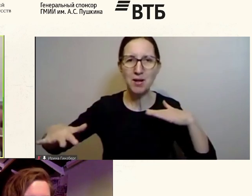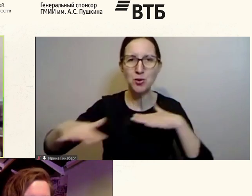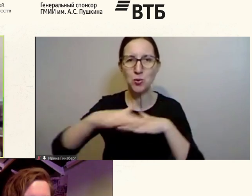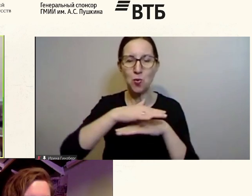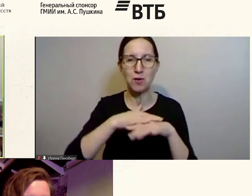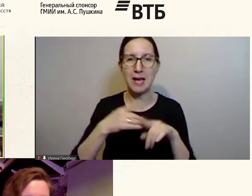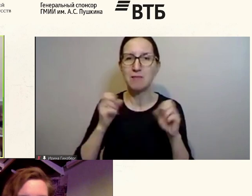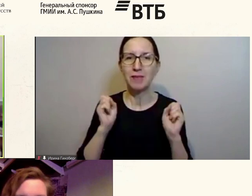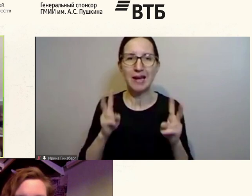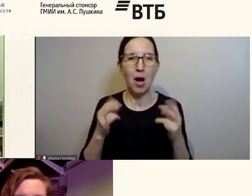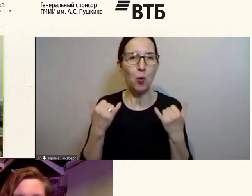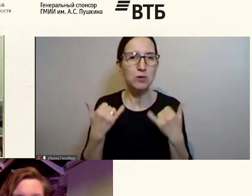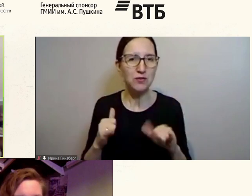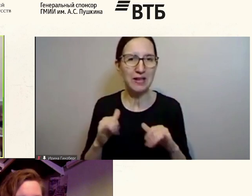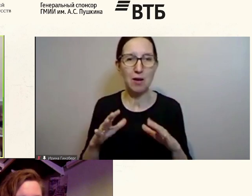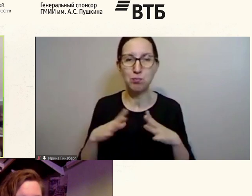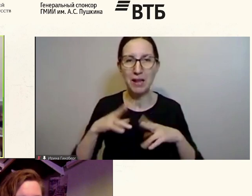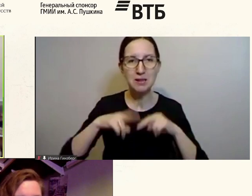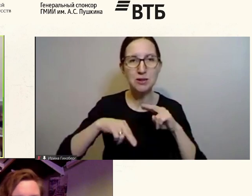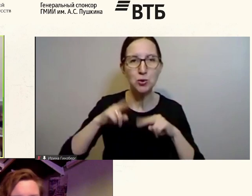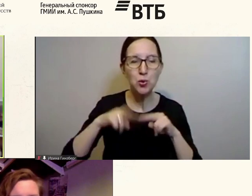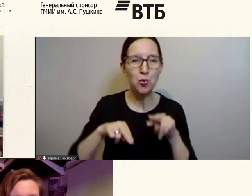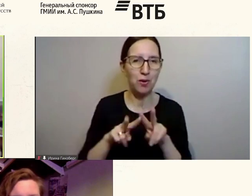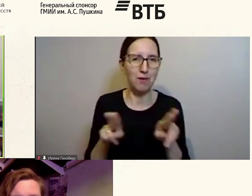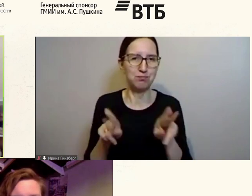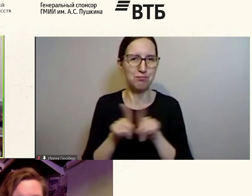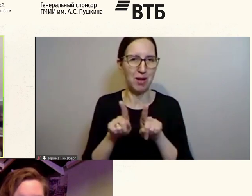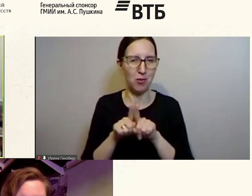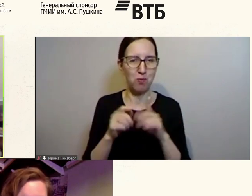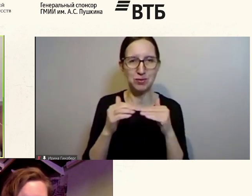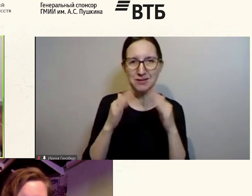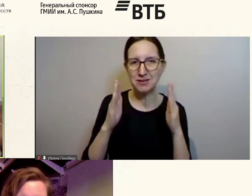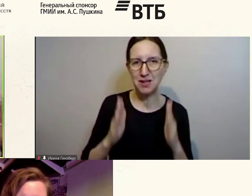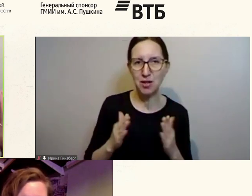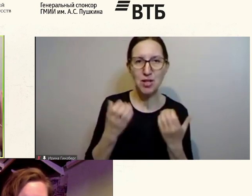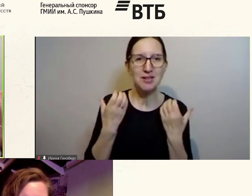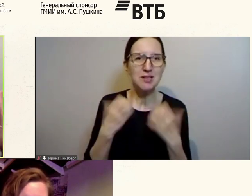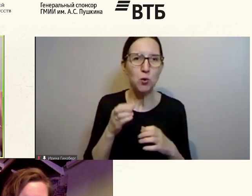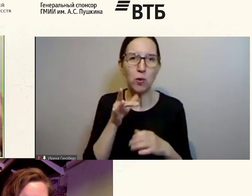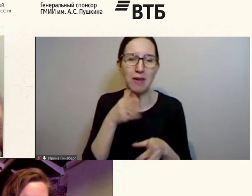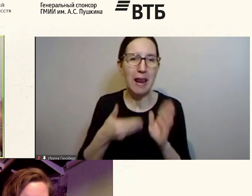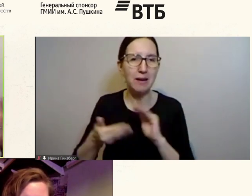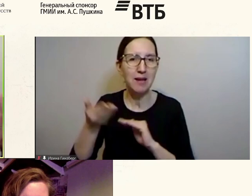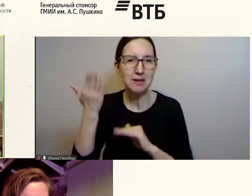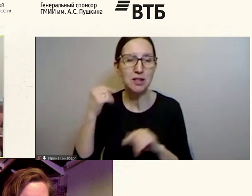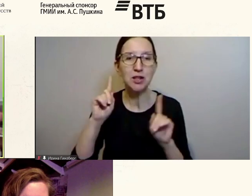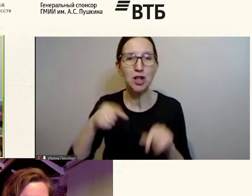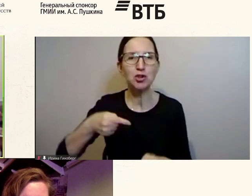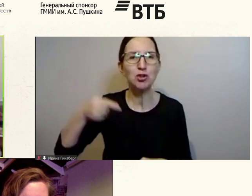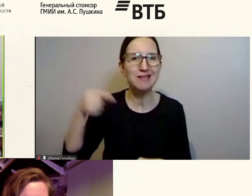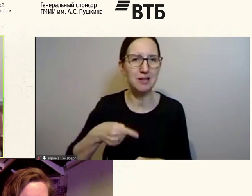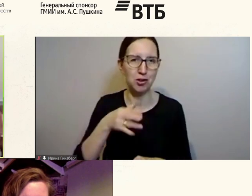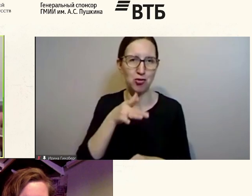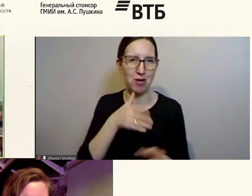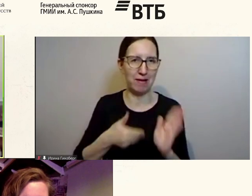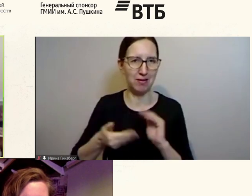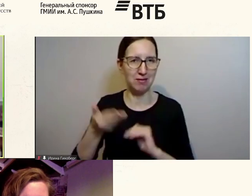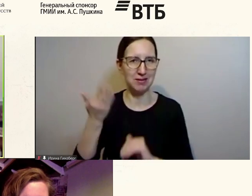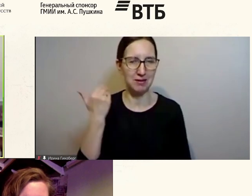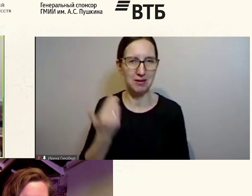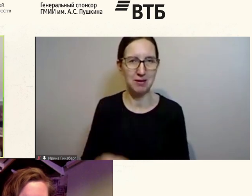that sometimes hundreds of years ago, even 1,000 years ago. But